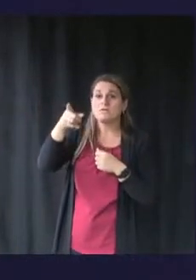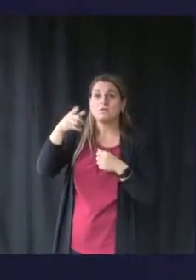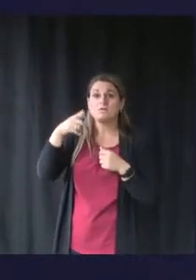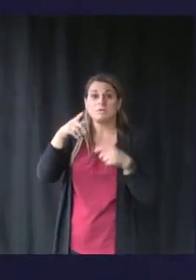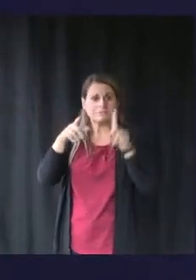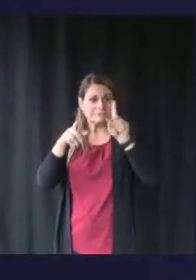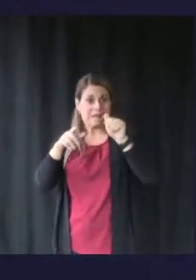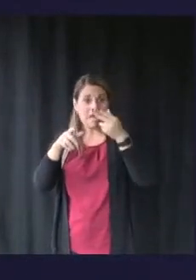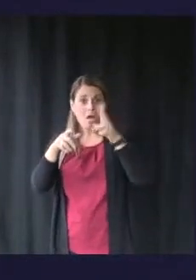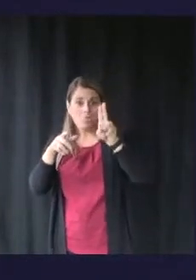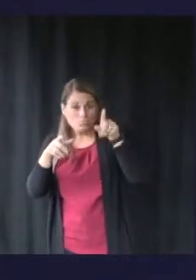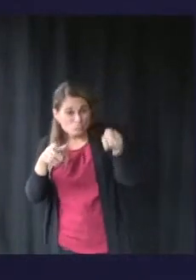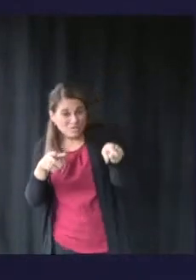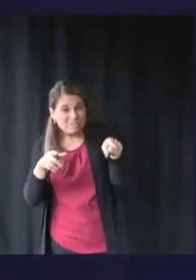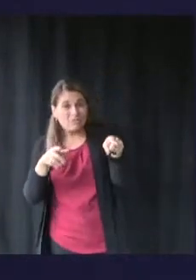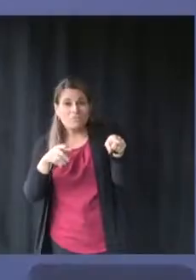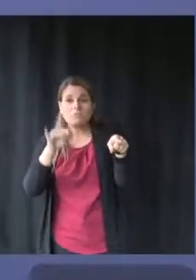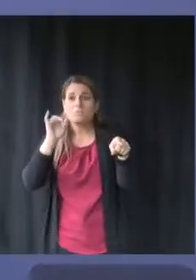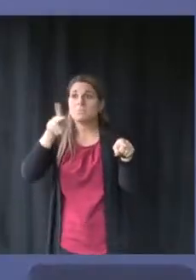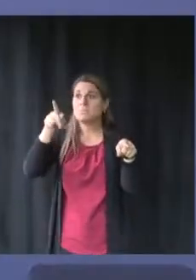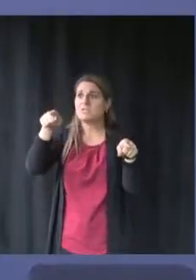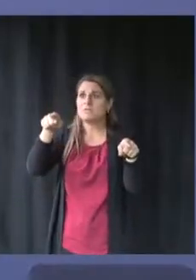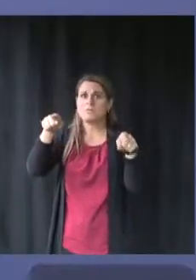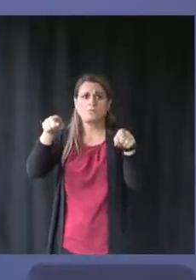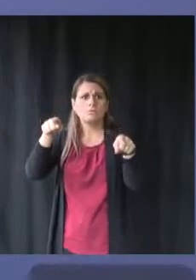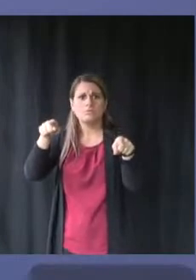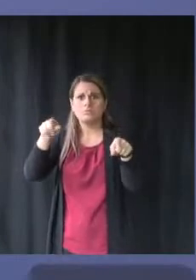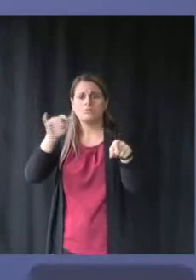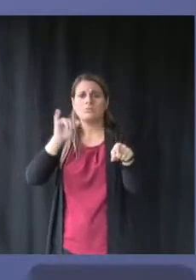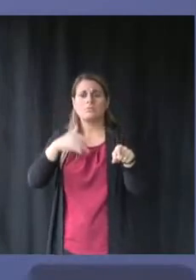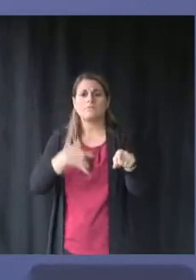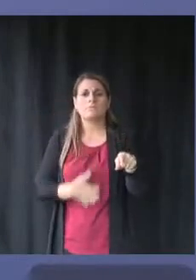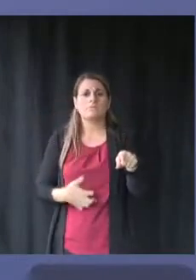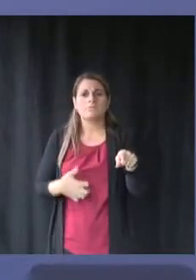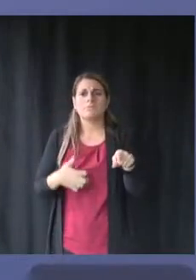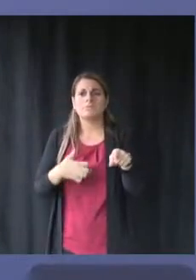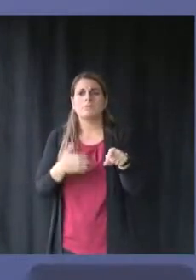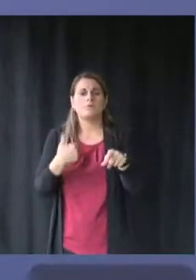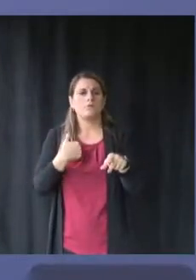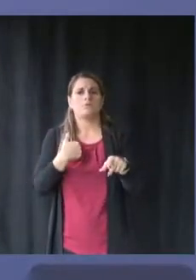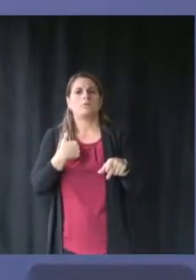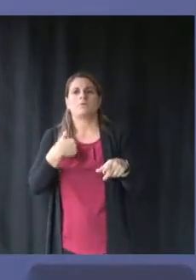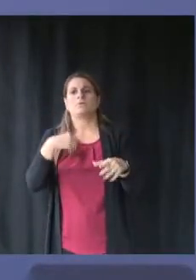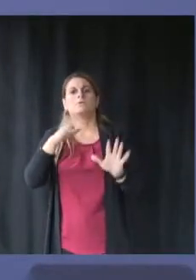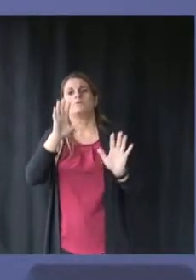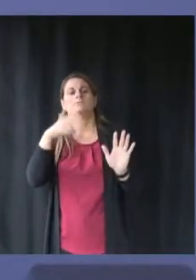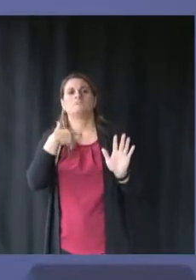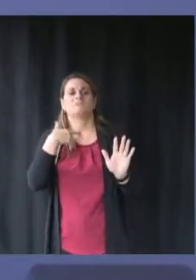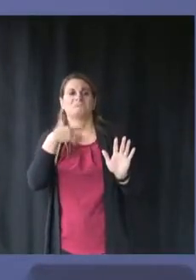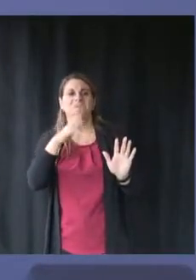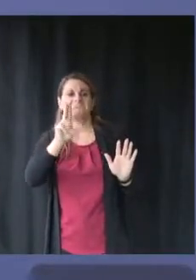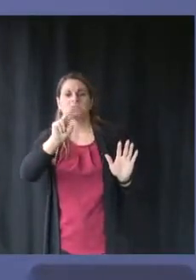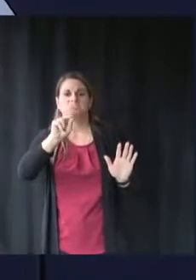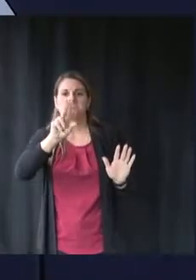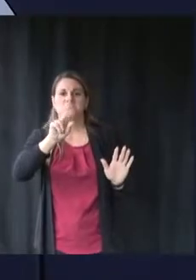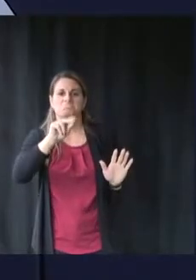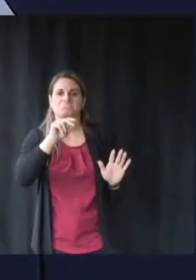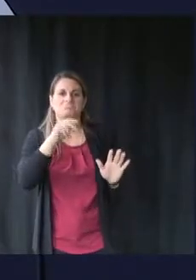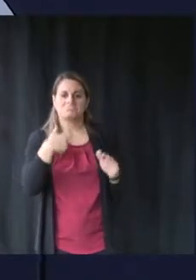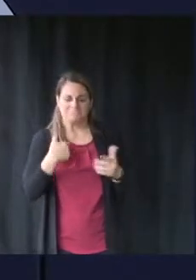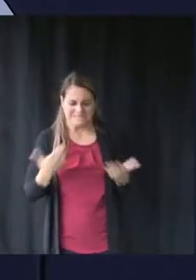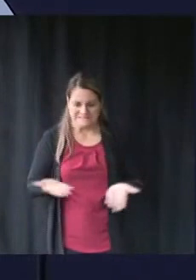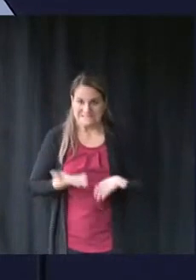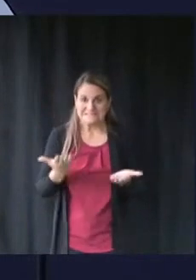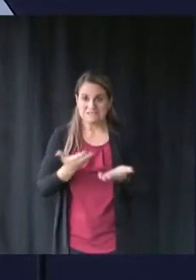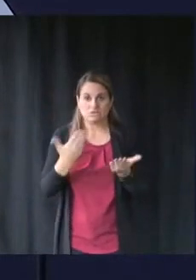rationalized that it's not me. I'm not doing this. And I don't know really